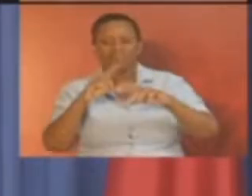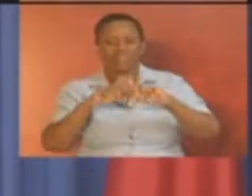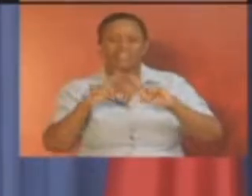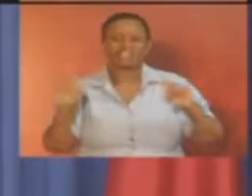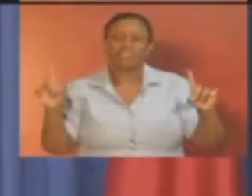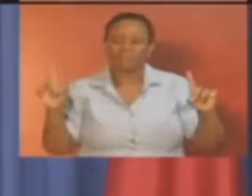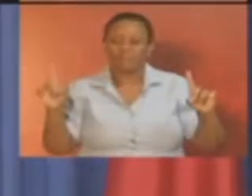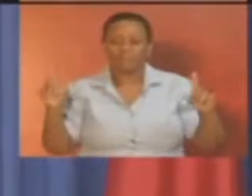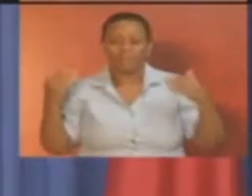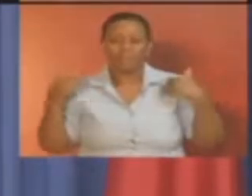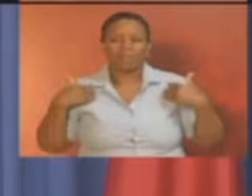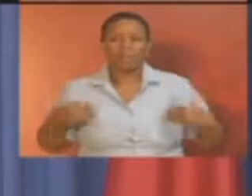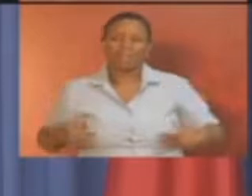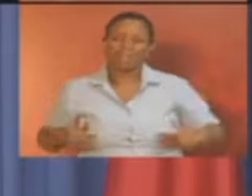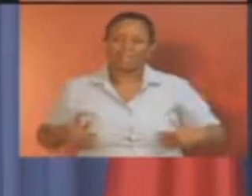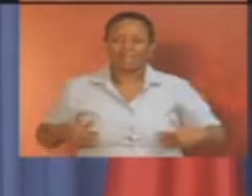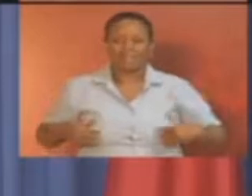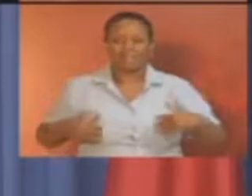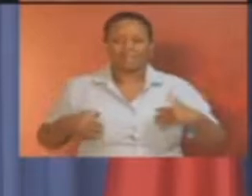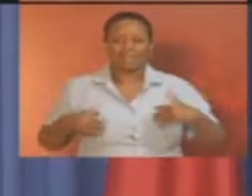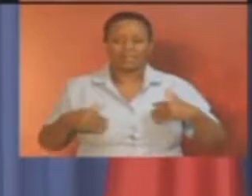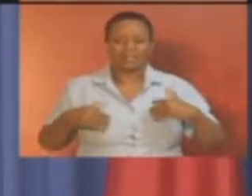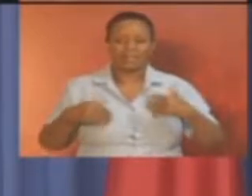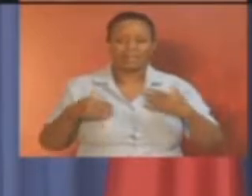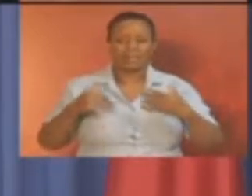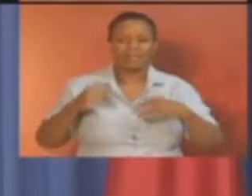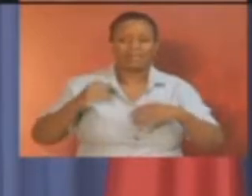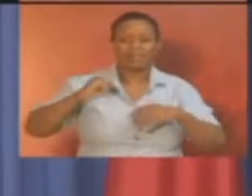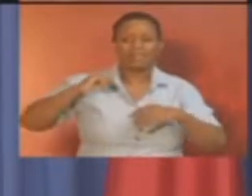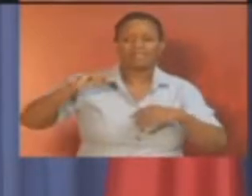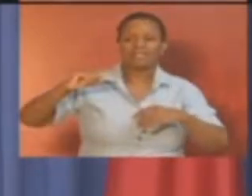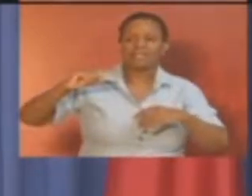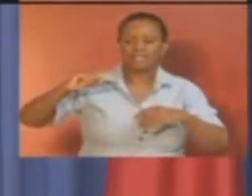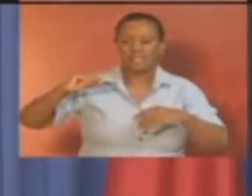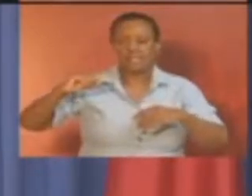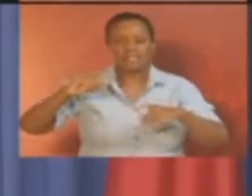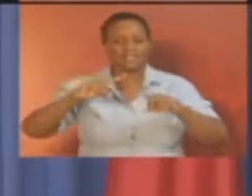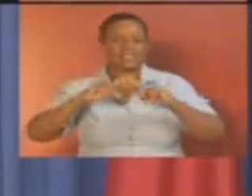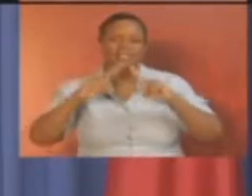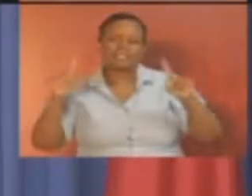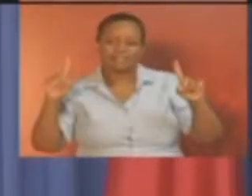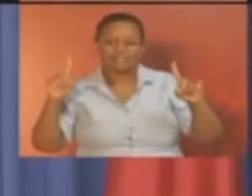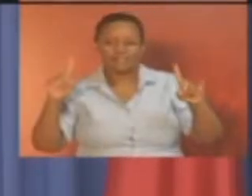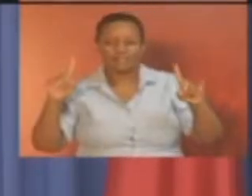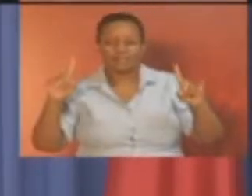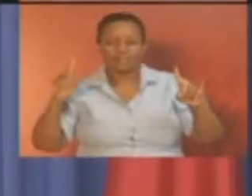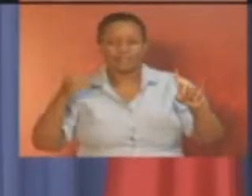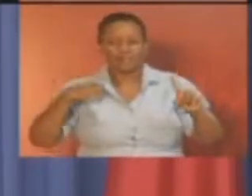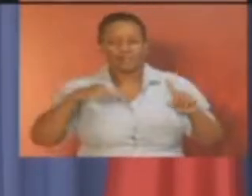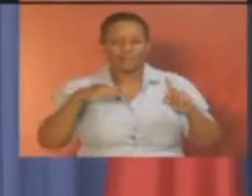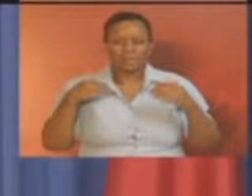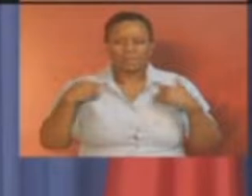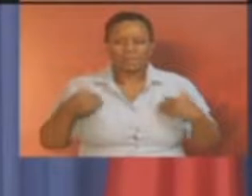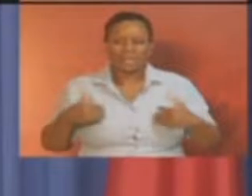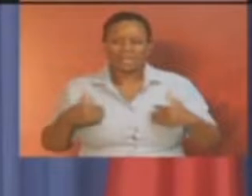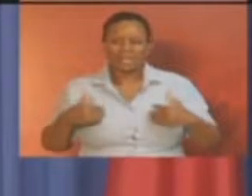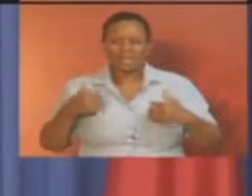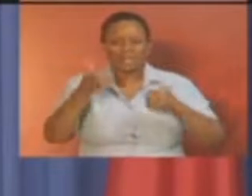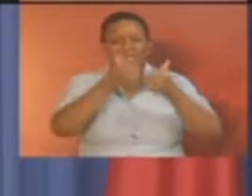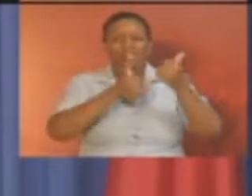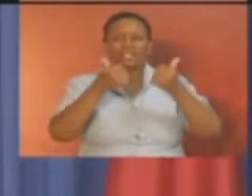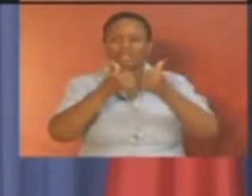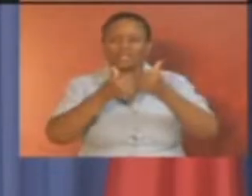are exposing our parents and our sisters and brothers to COVID-19 in a system where we